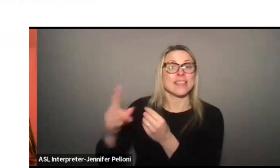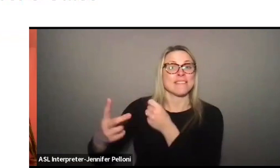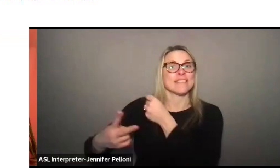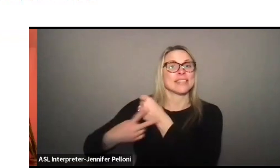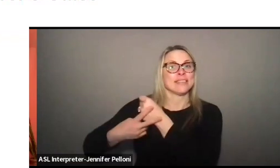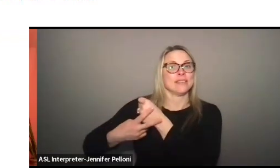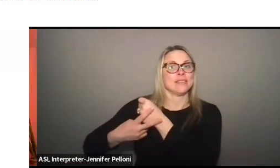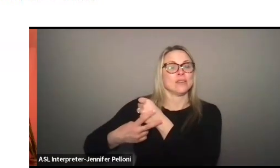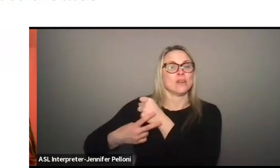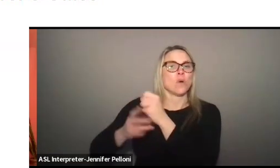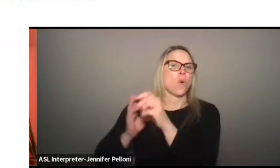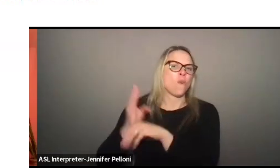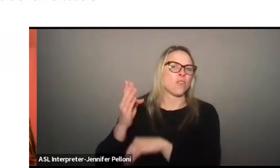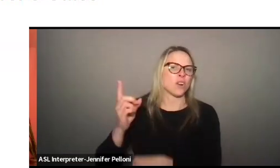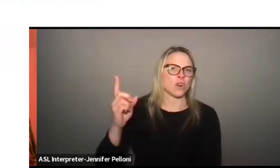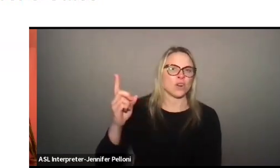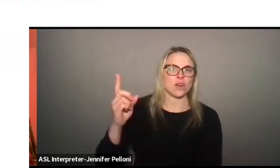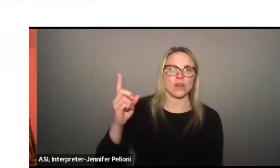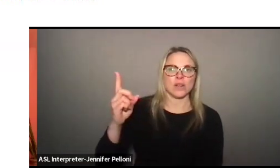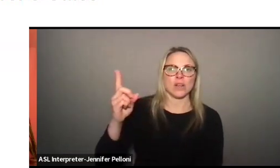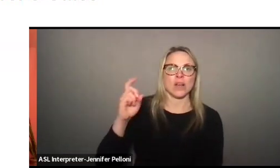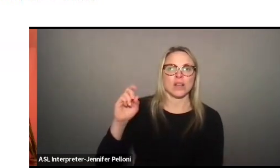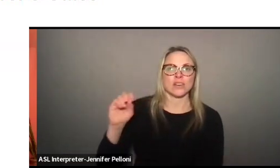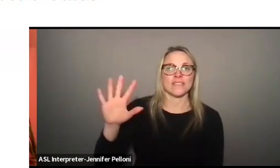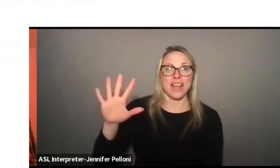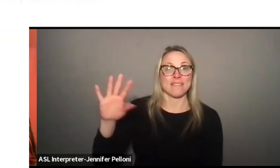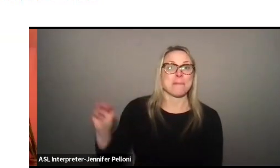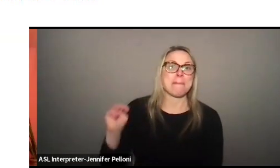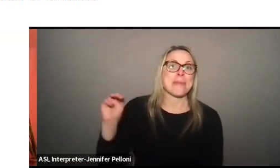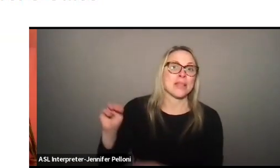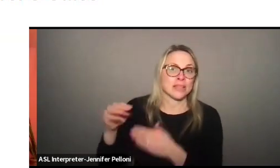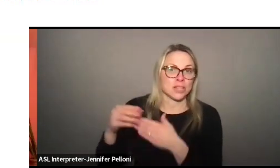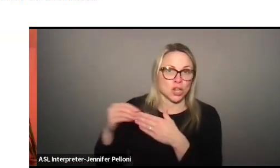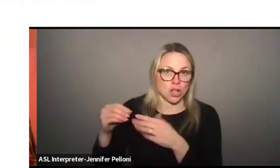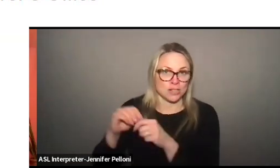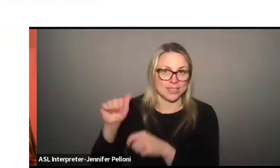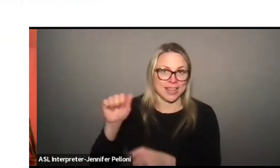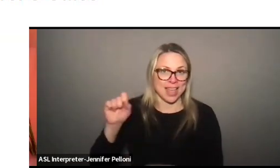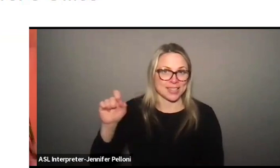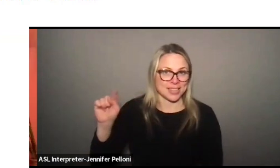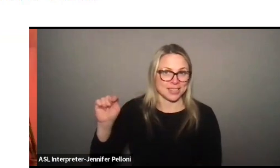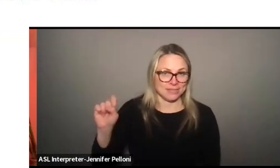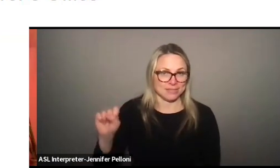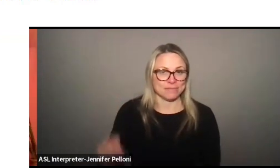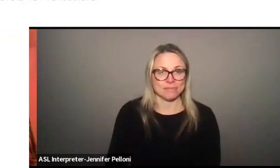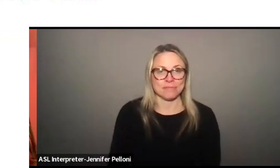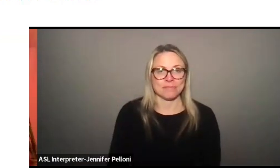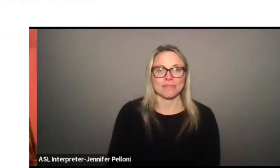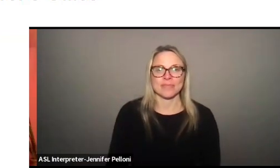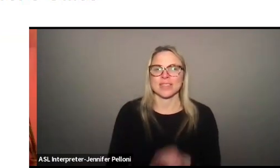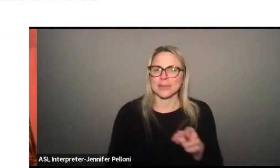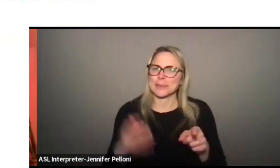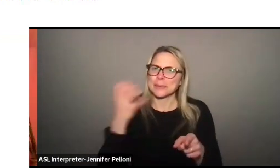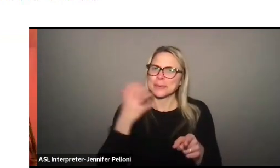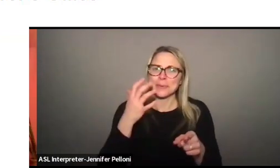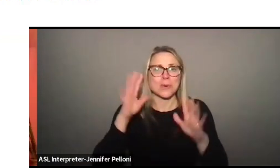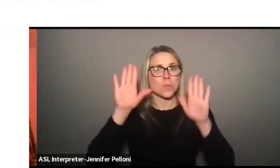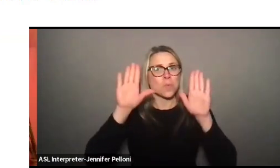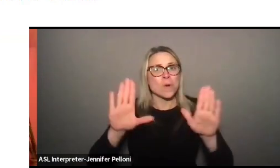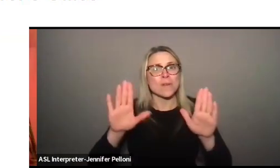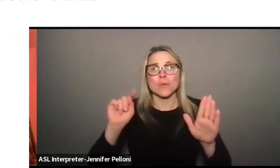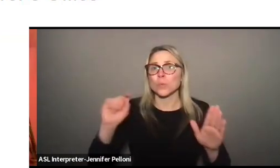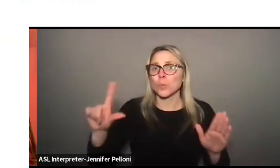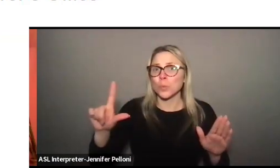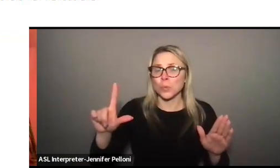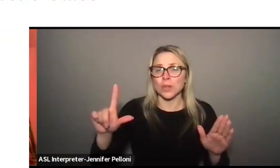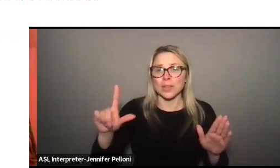save over $105 million in assets. So this is such a wonderful tool, because